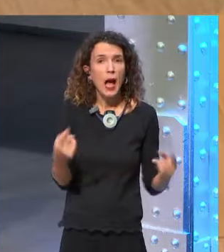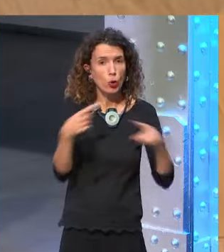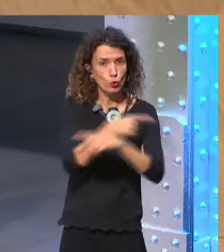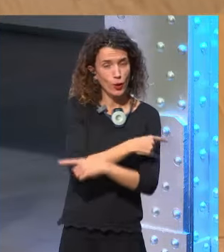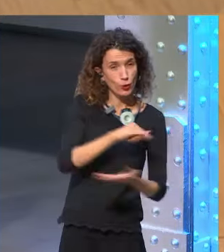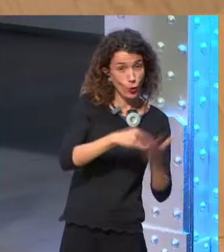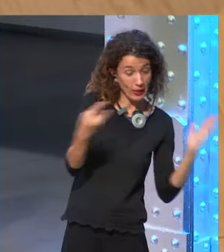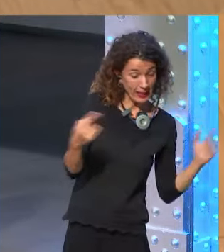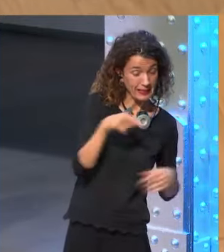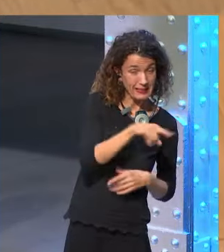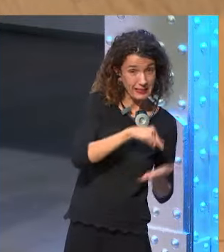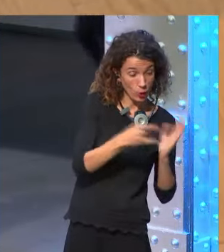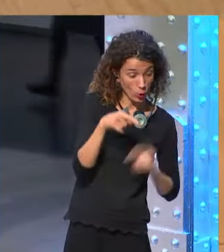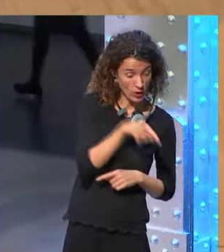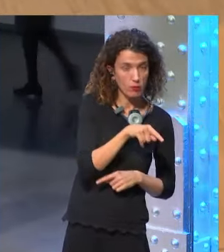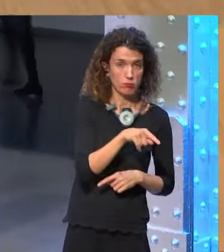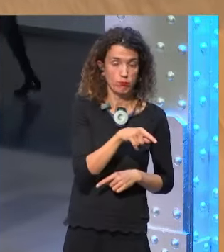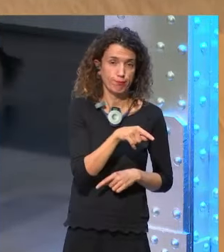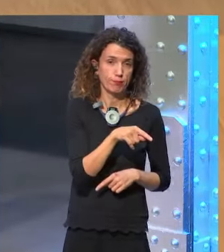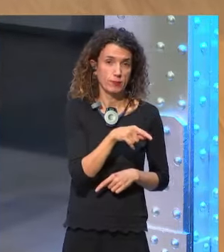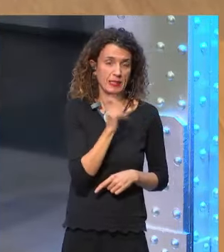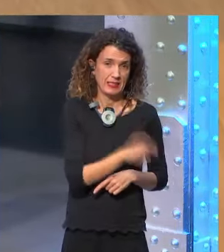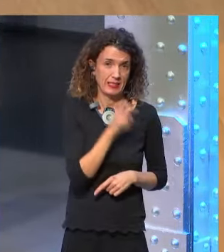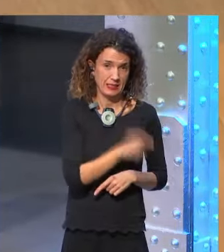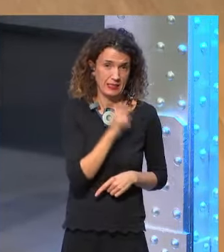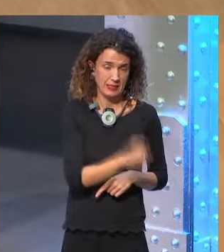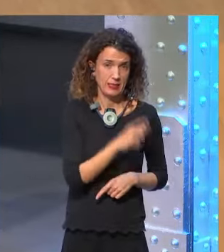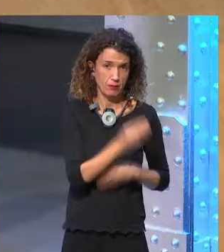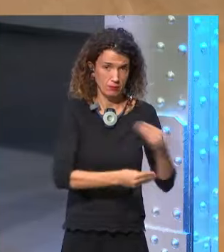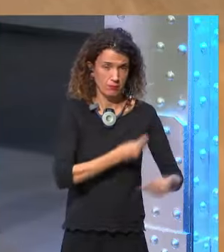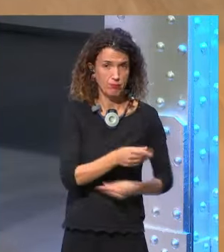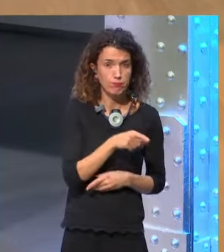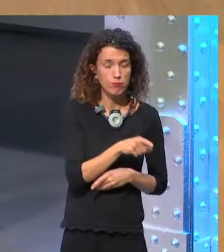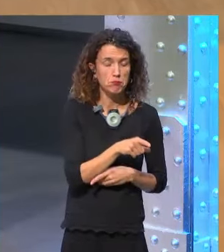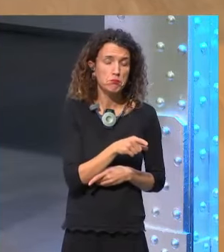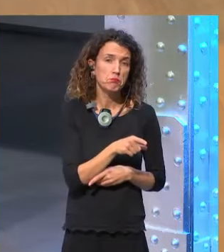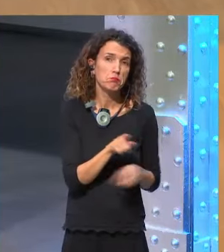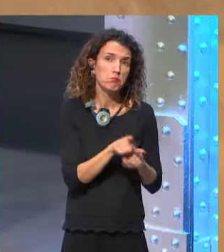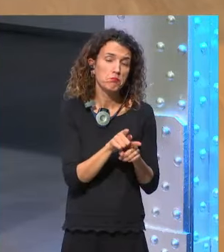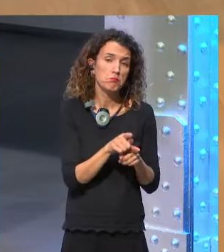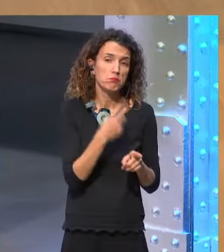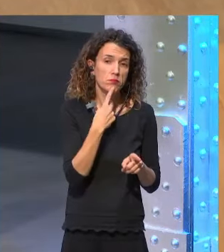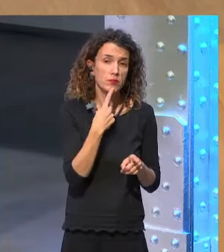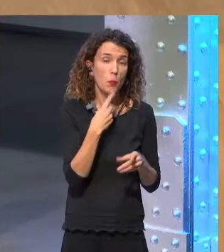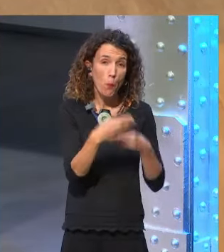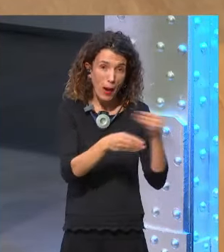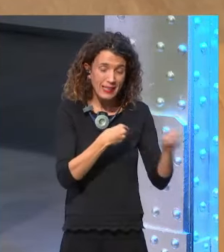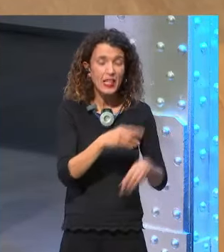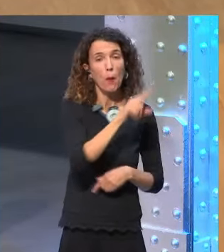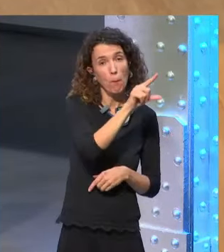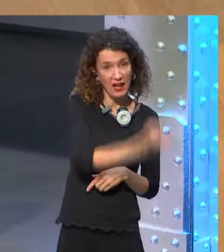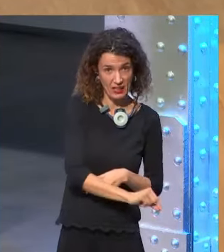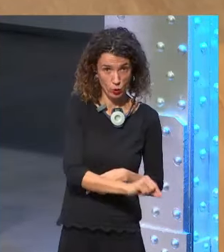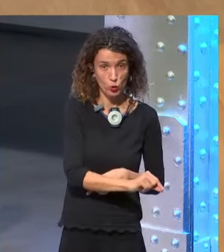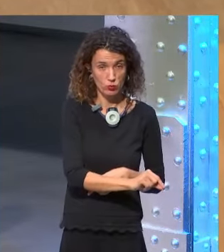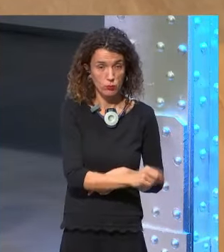traditionally we used to build as if material was cheap, which even if it's not, like